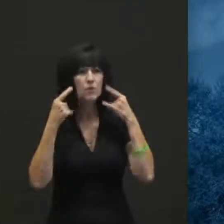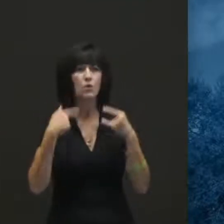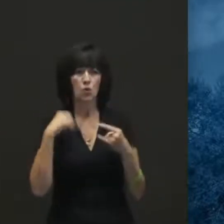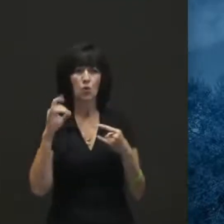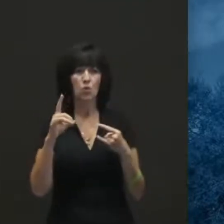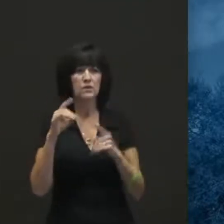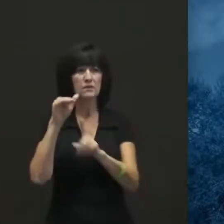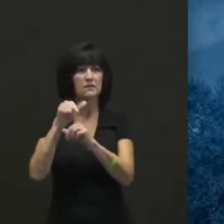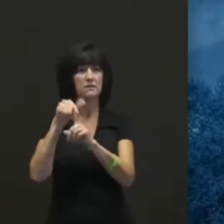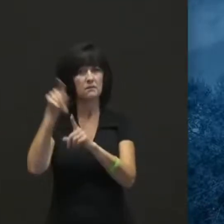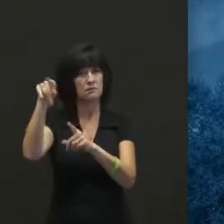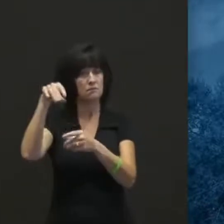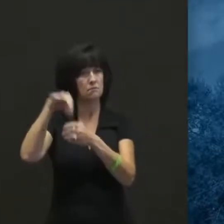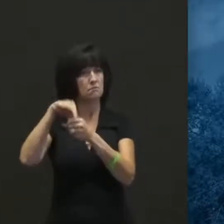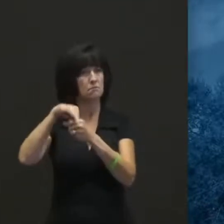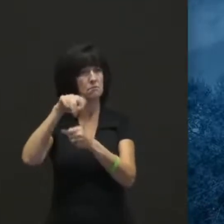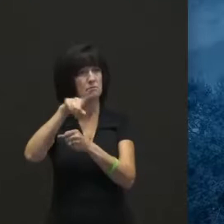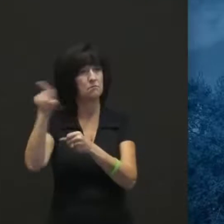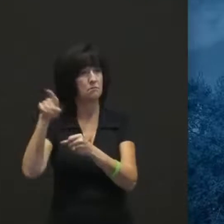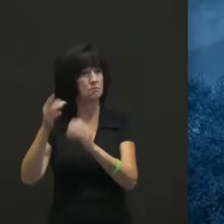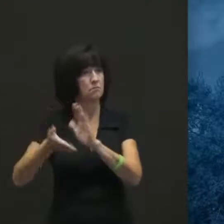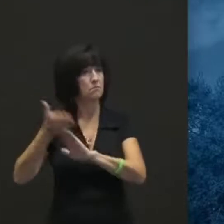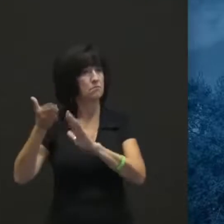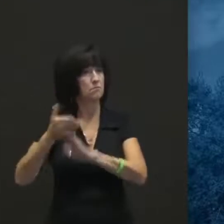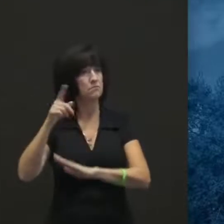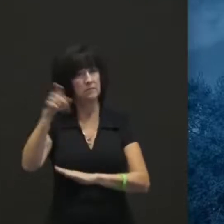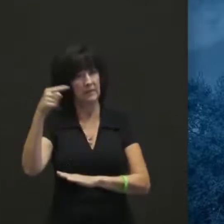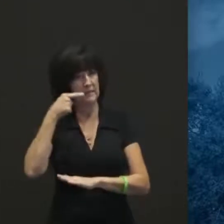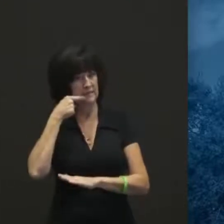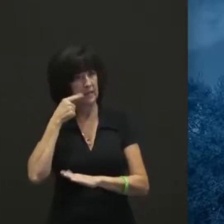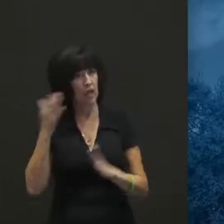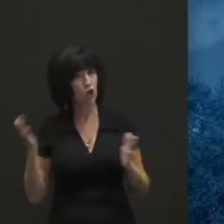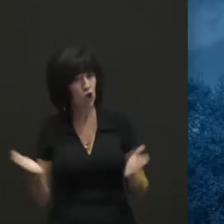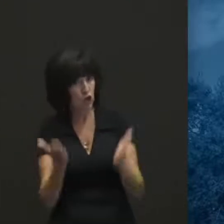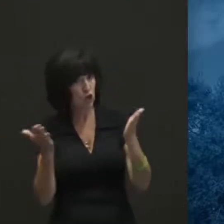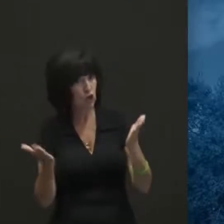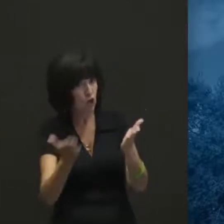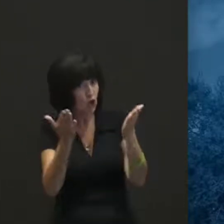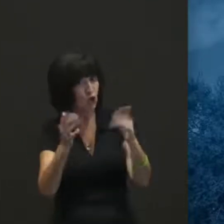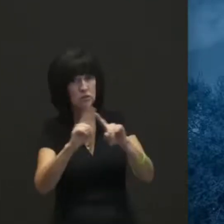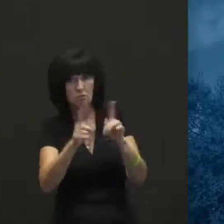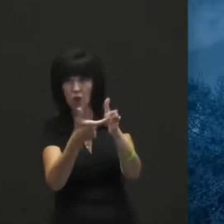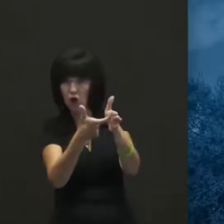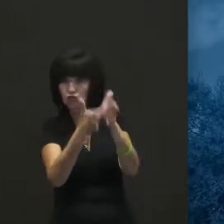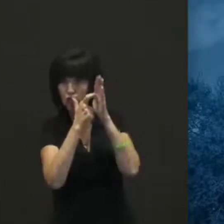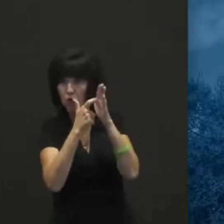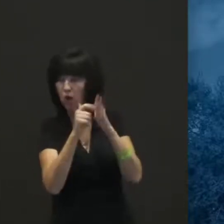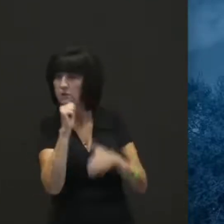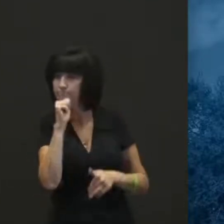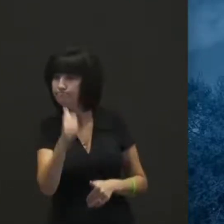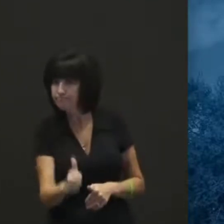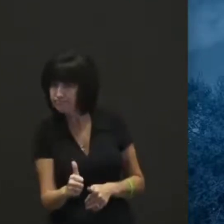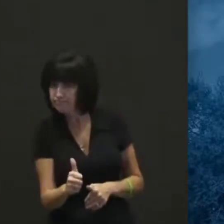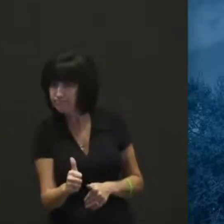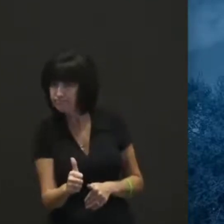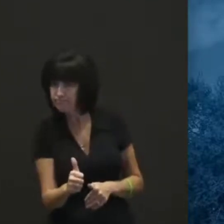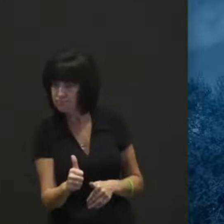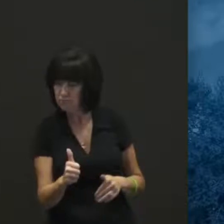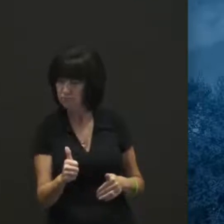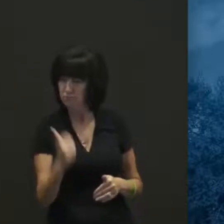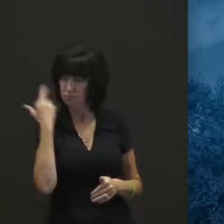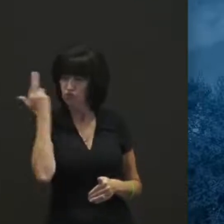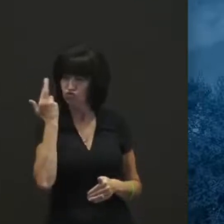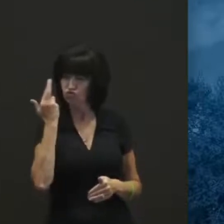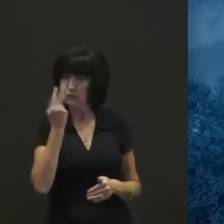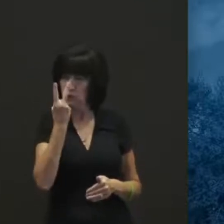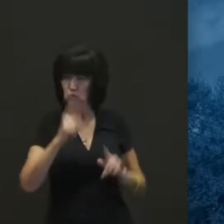recently who told us that it's strongly encouraged but not required to wear a mask at the polls. Is there a reason for